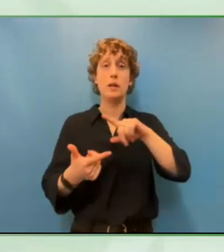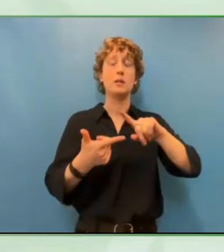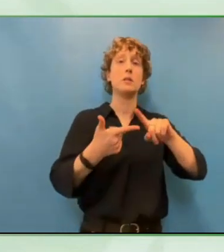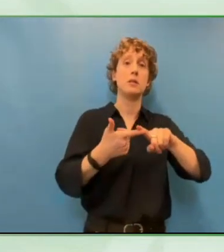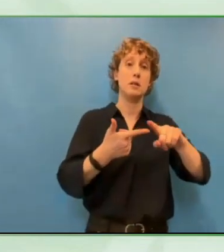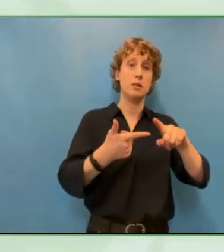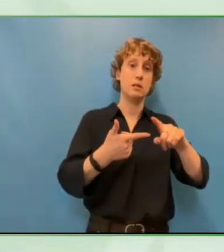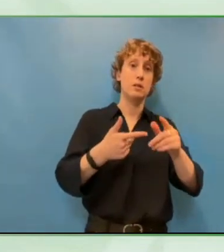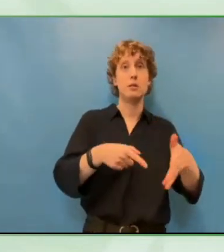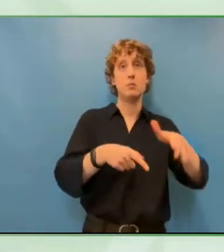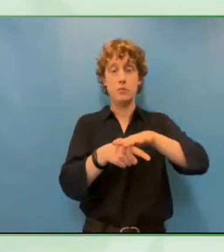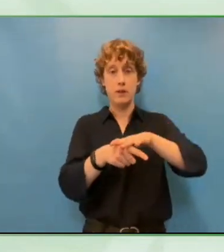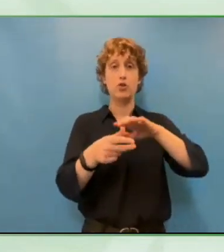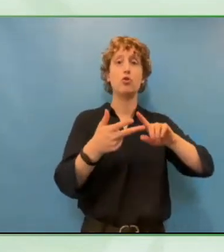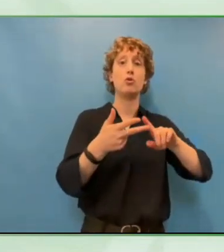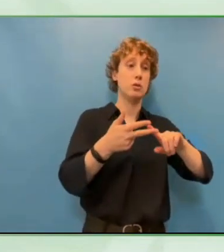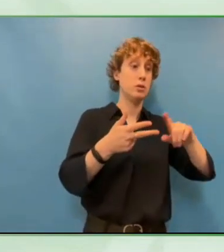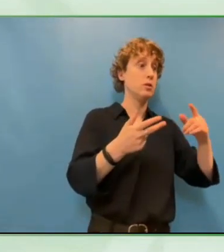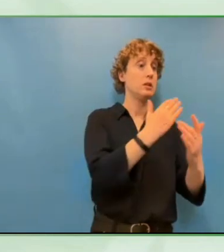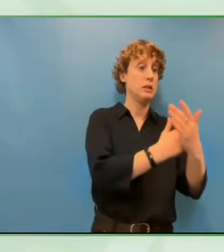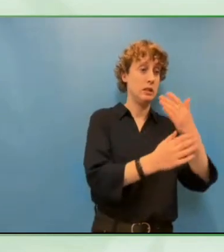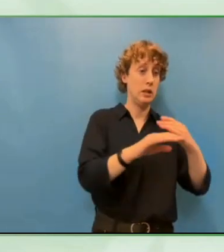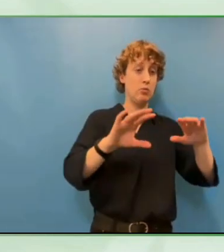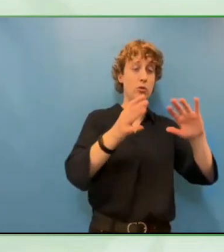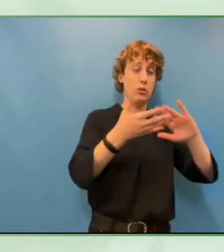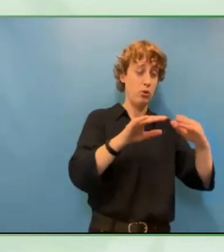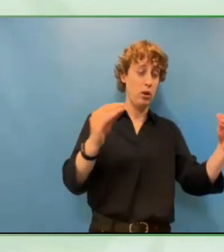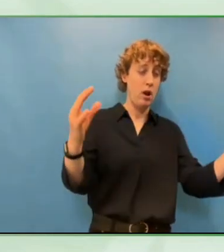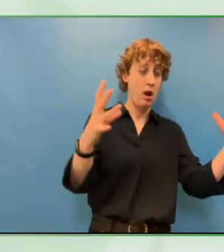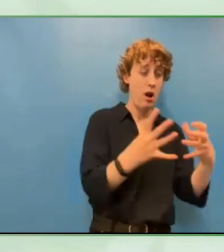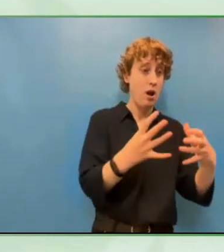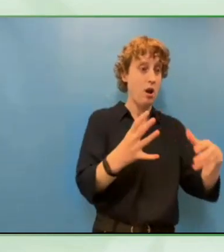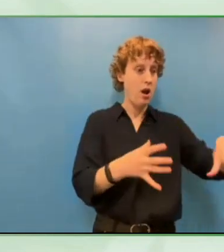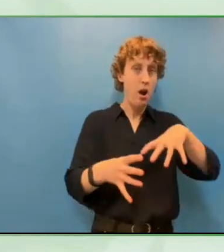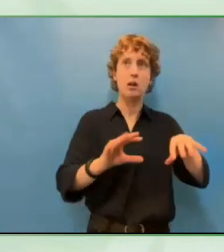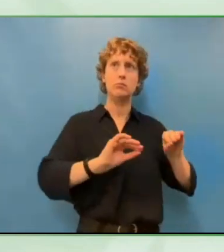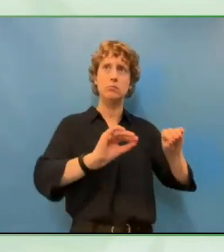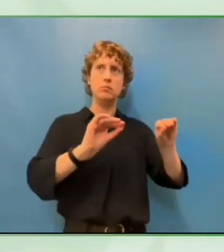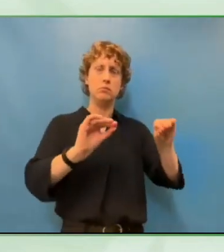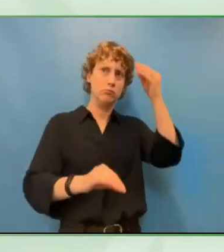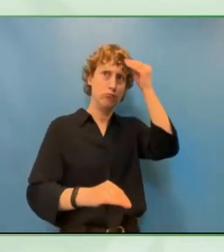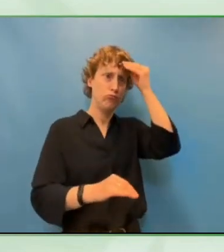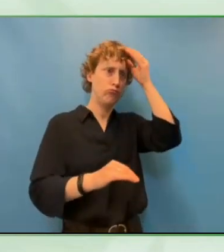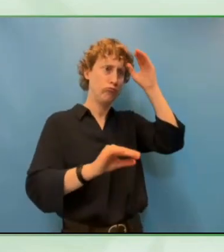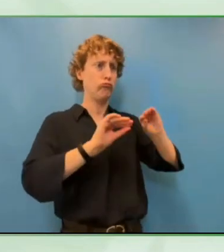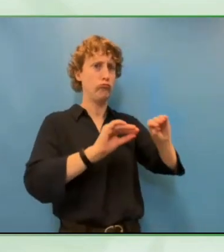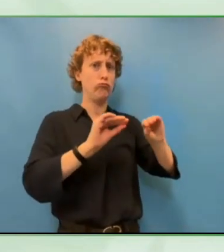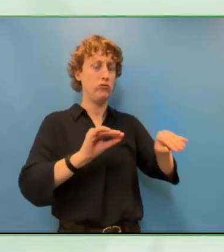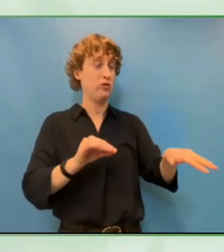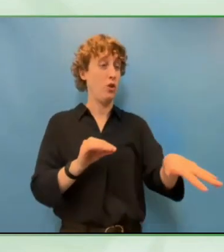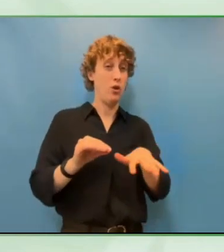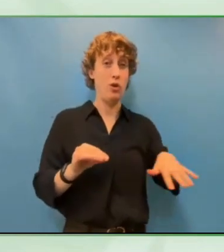and really work together on masterclasses for all these groups, while people